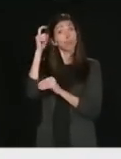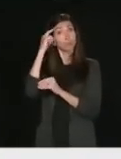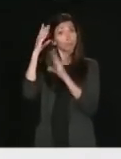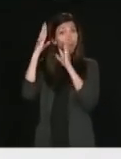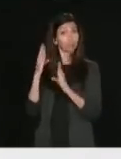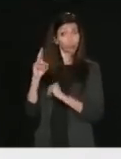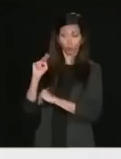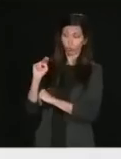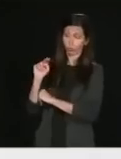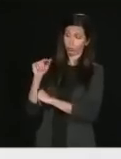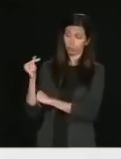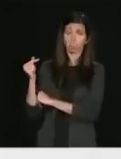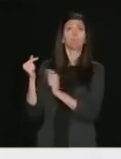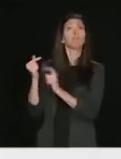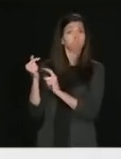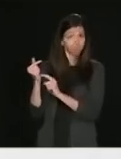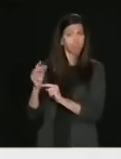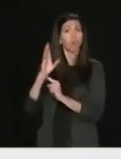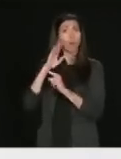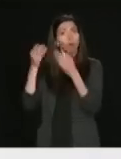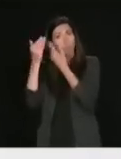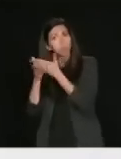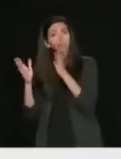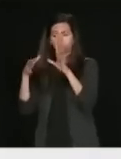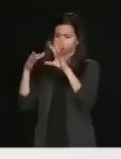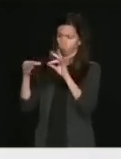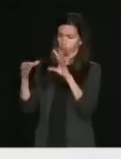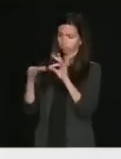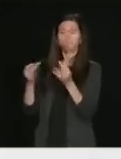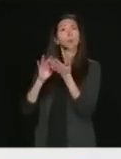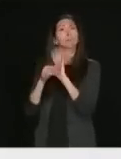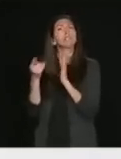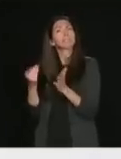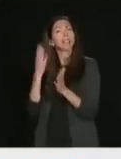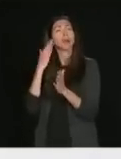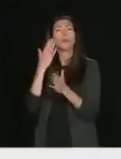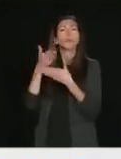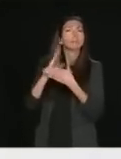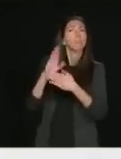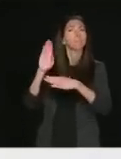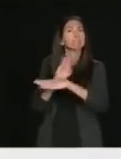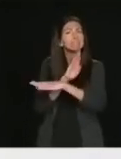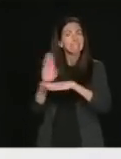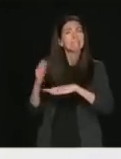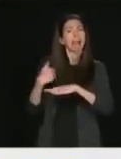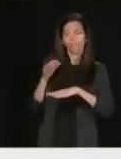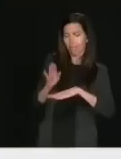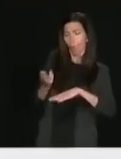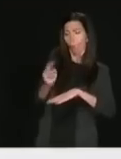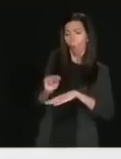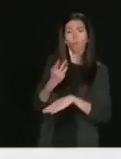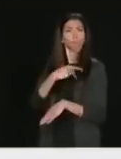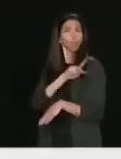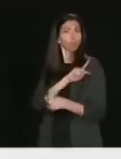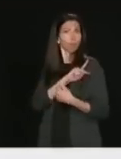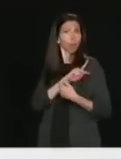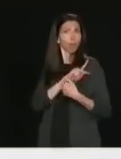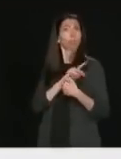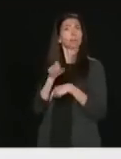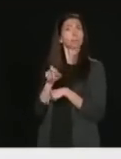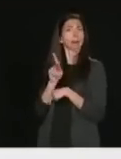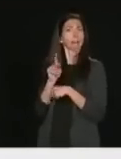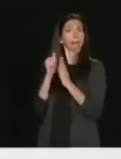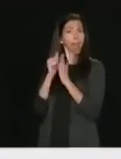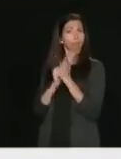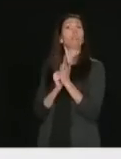and entrepreneurs who operate through their personal bank account as opposed to a business account or have yet to file a tax return, such